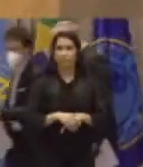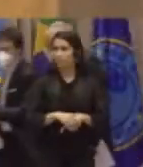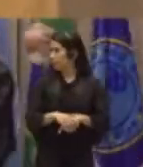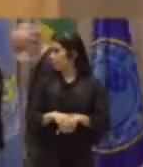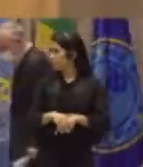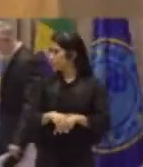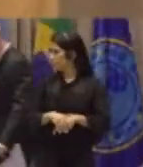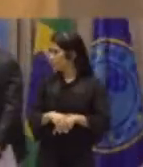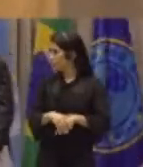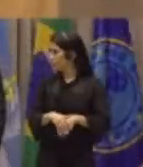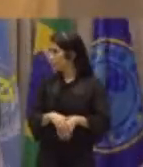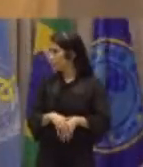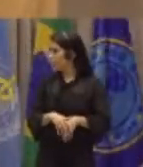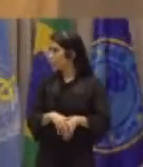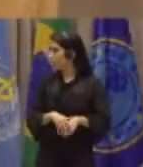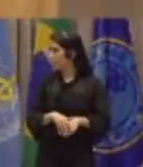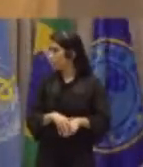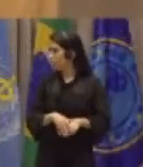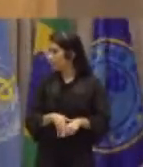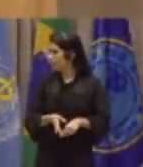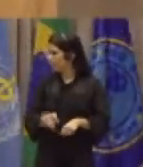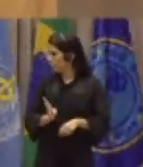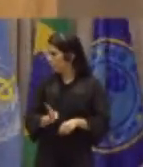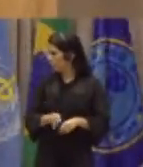then we stop.